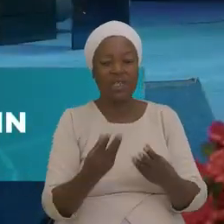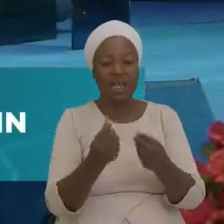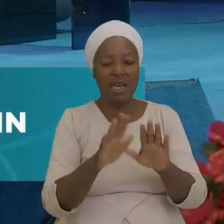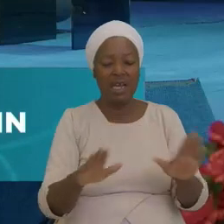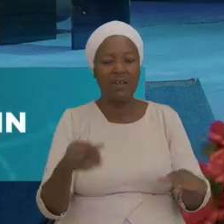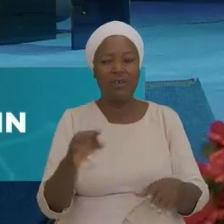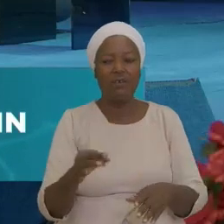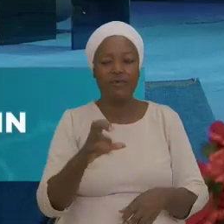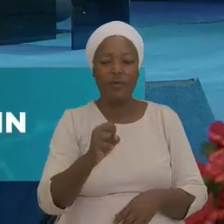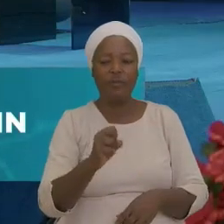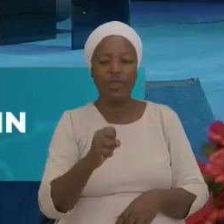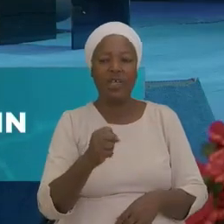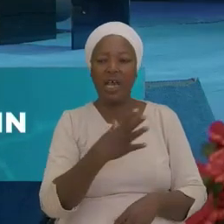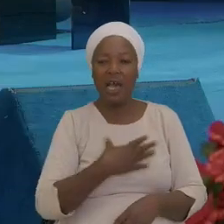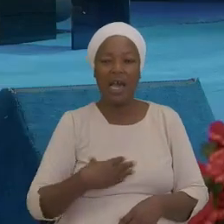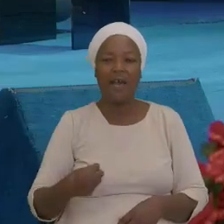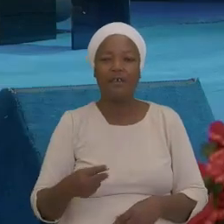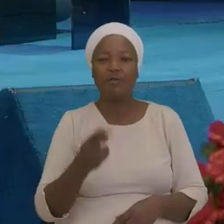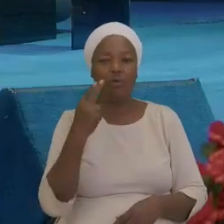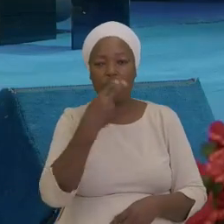and honey.